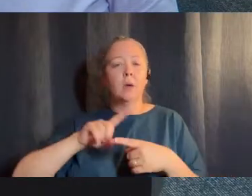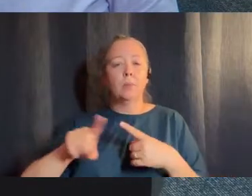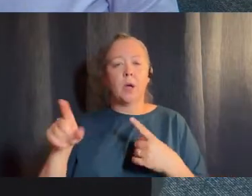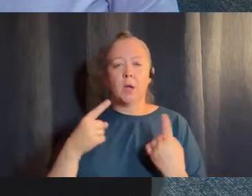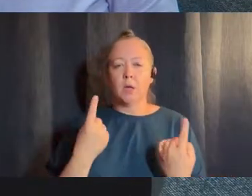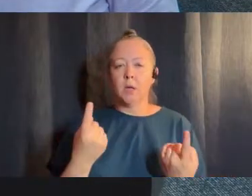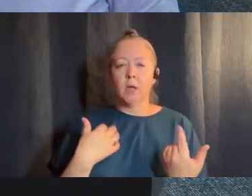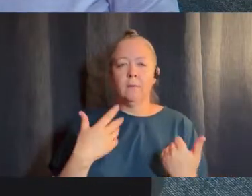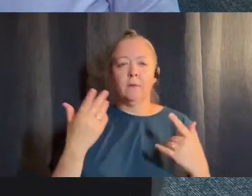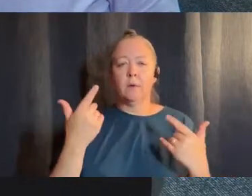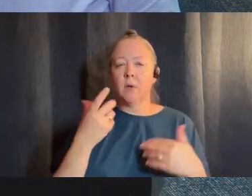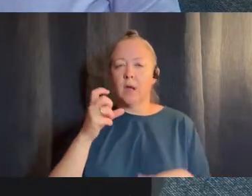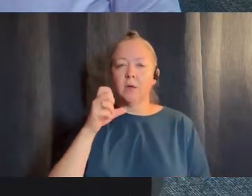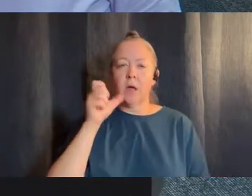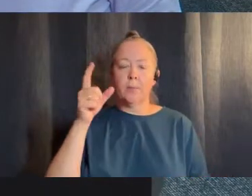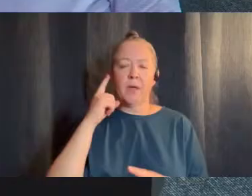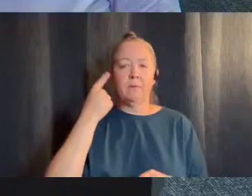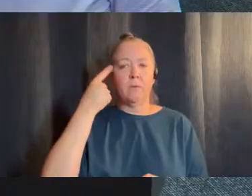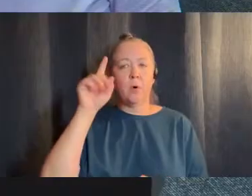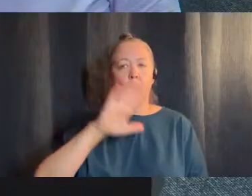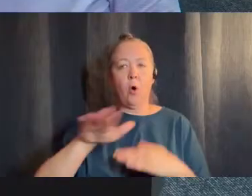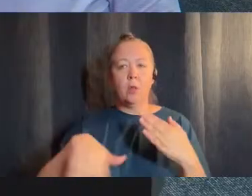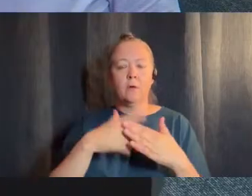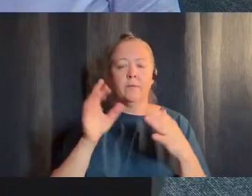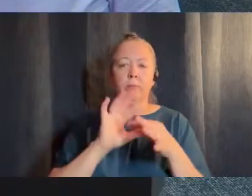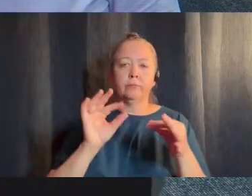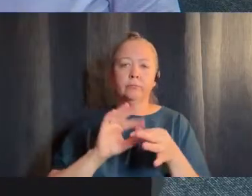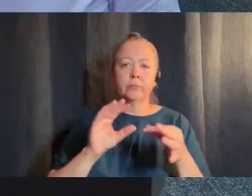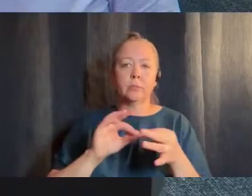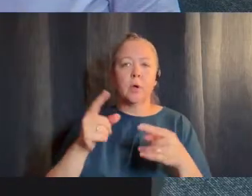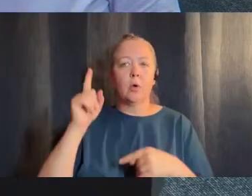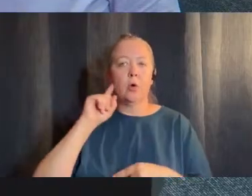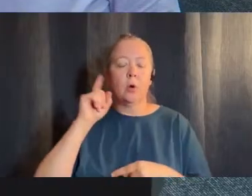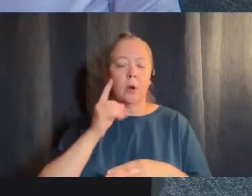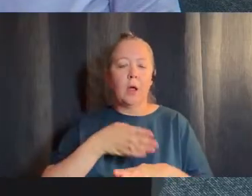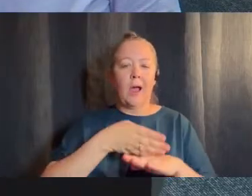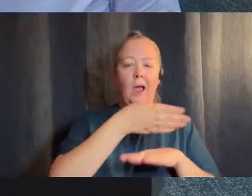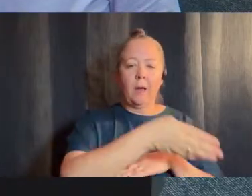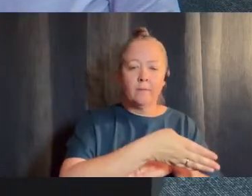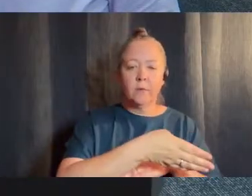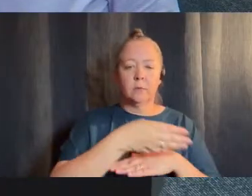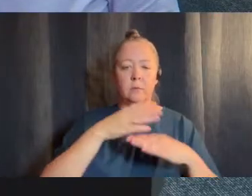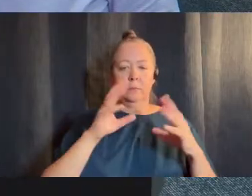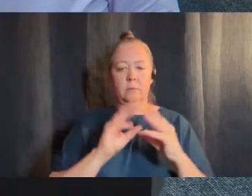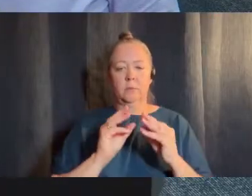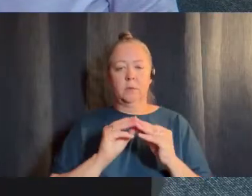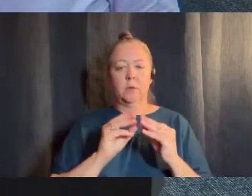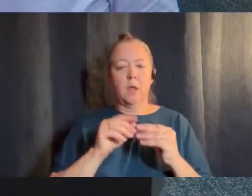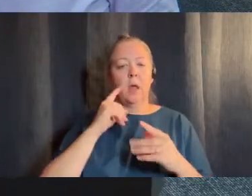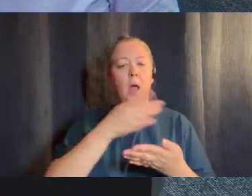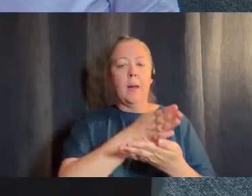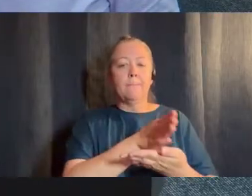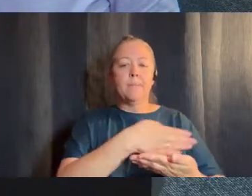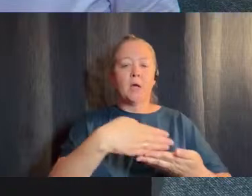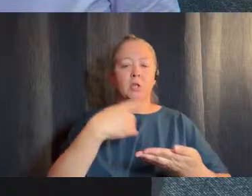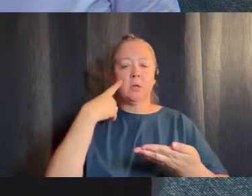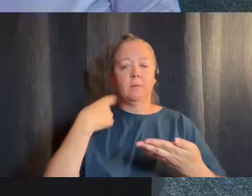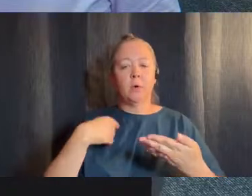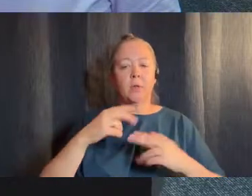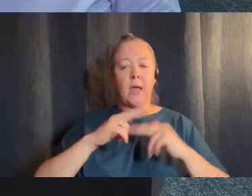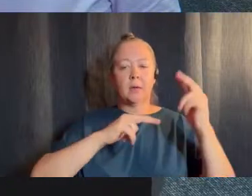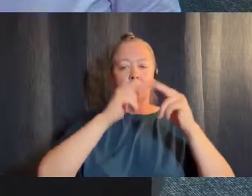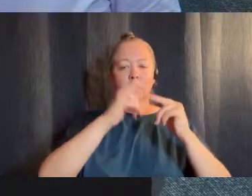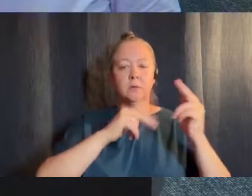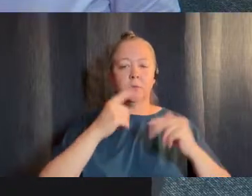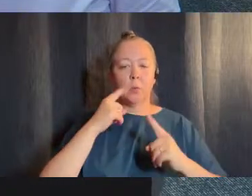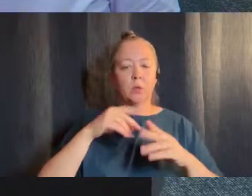I heard. 1, the votes for the budget and annexation were historic, a word that appears nowhere in the meeting